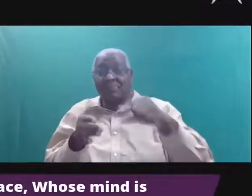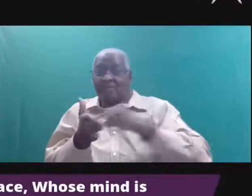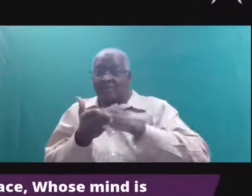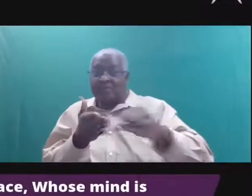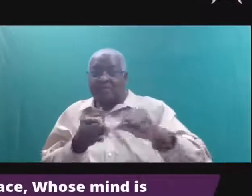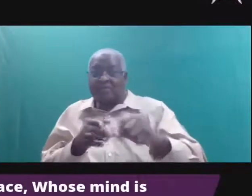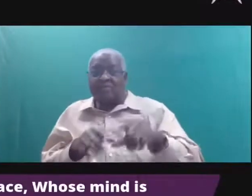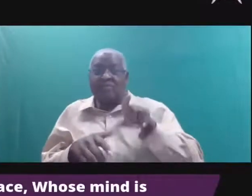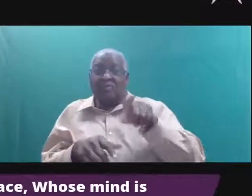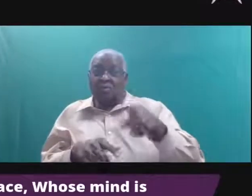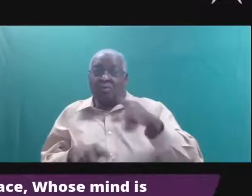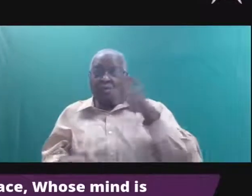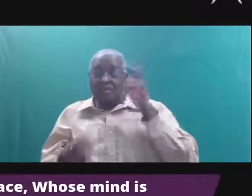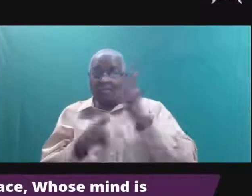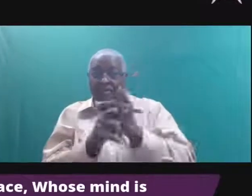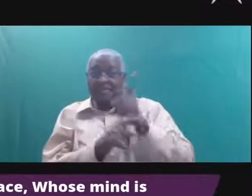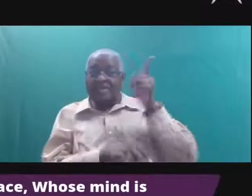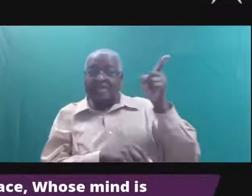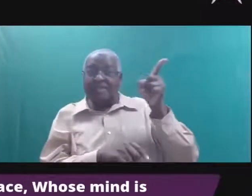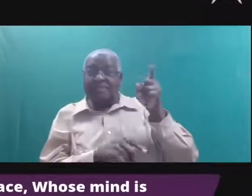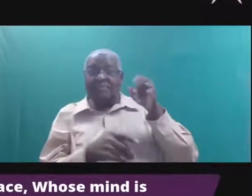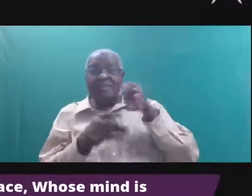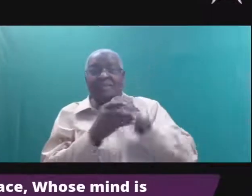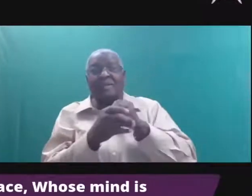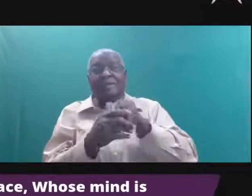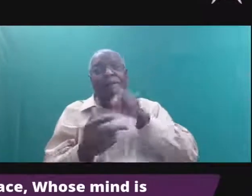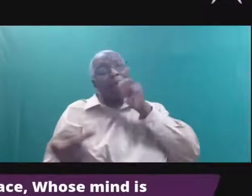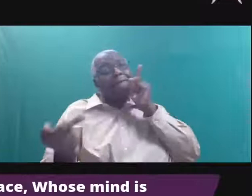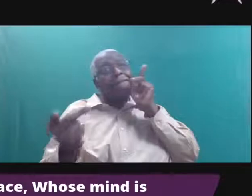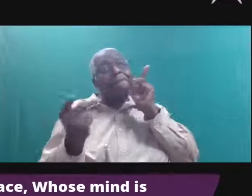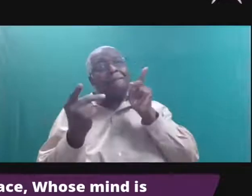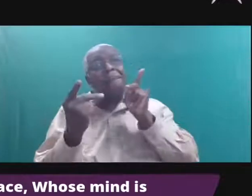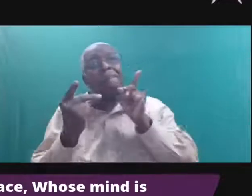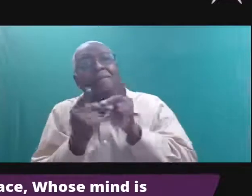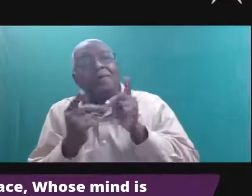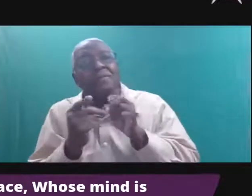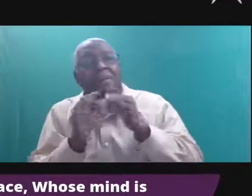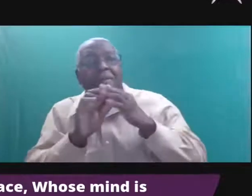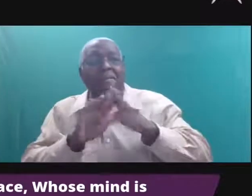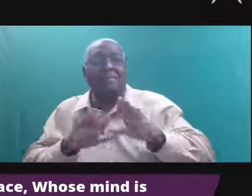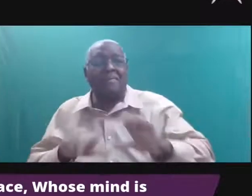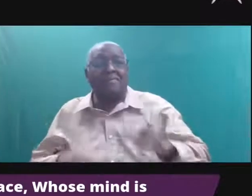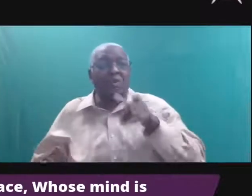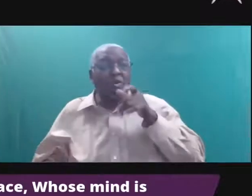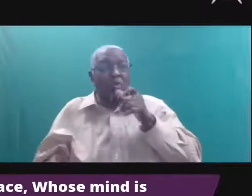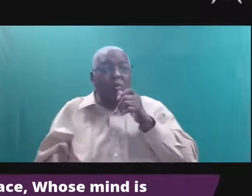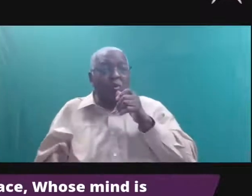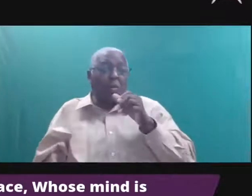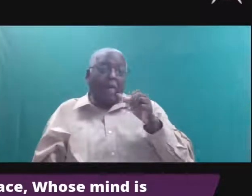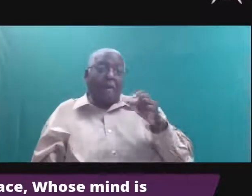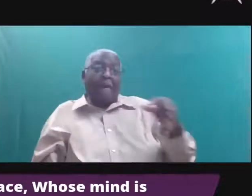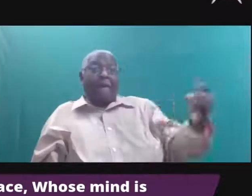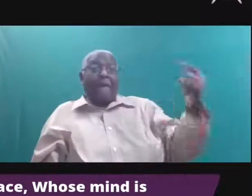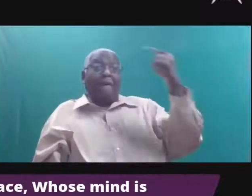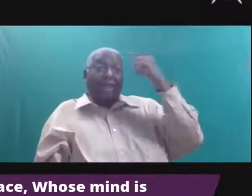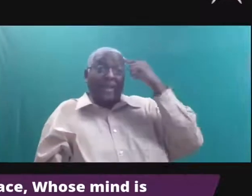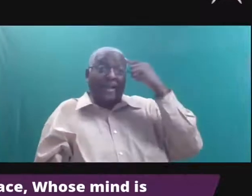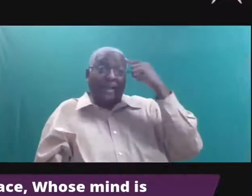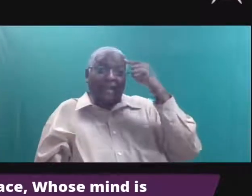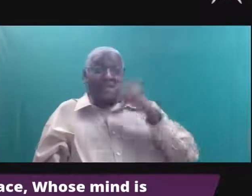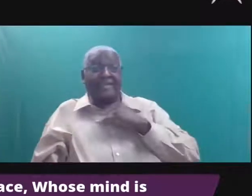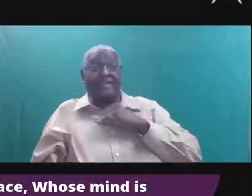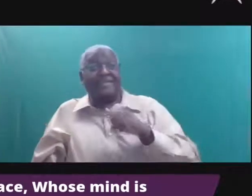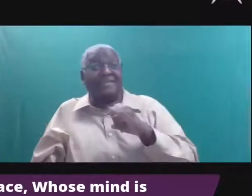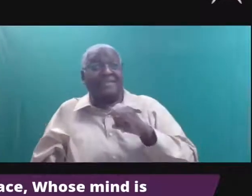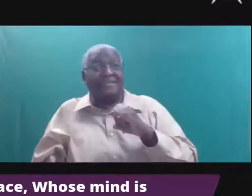says, you will keep him in perfect peace whose mind is, oh man, listen, I need you to understand this. This suggests, oh